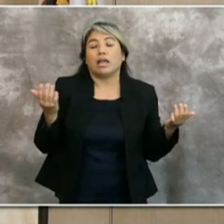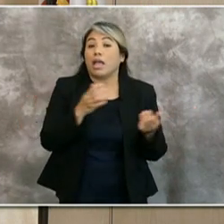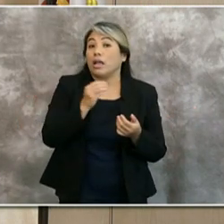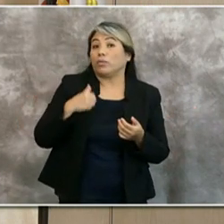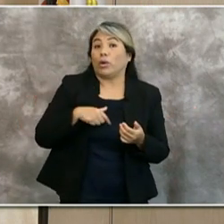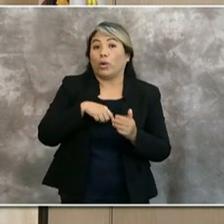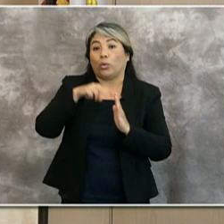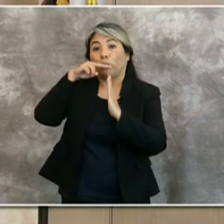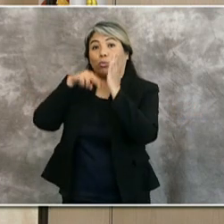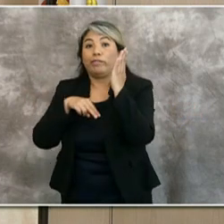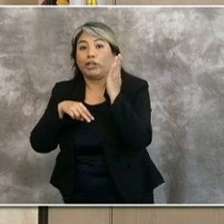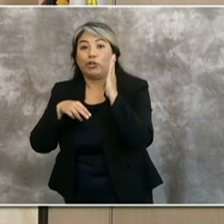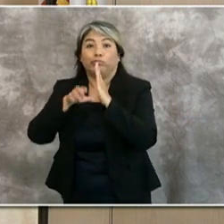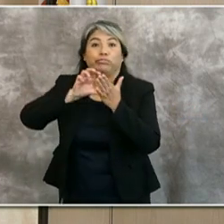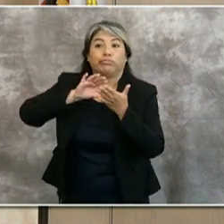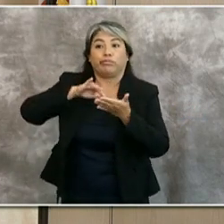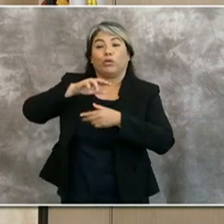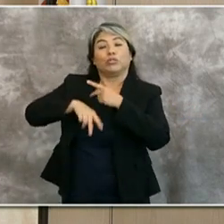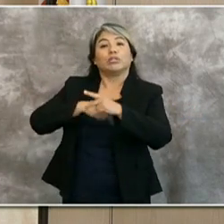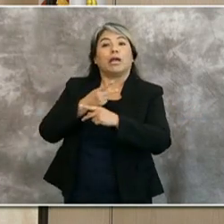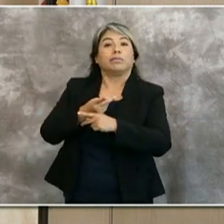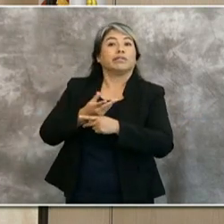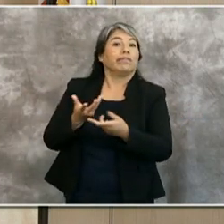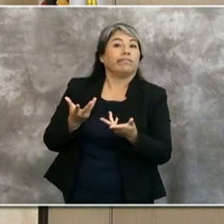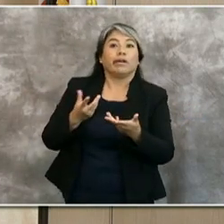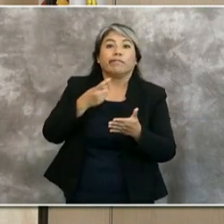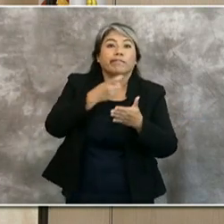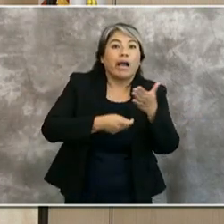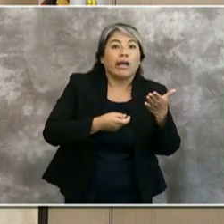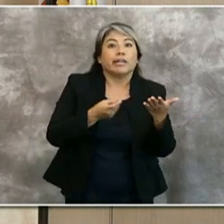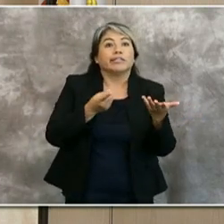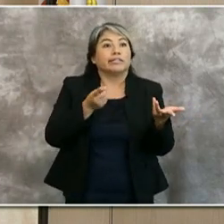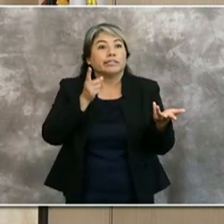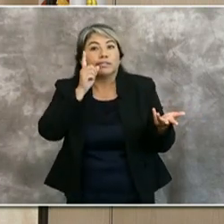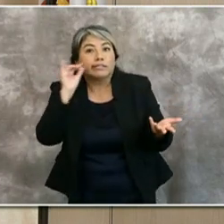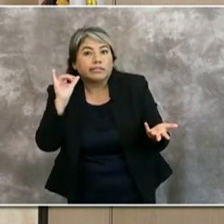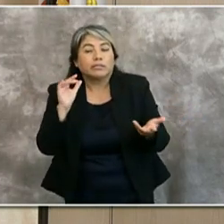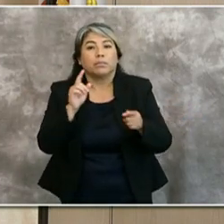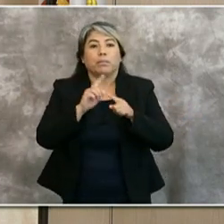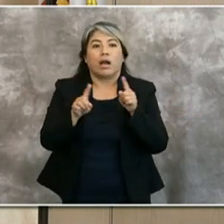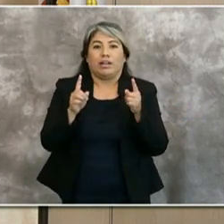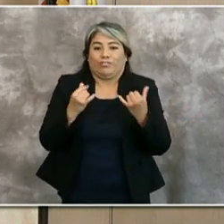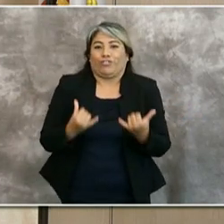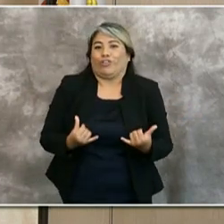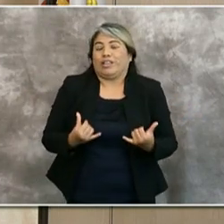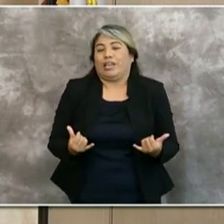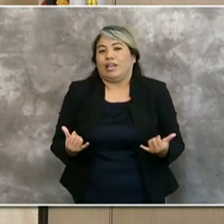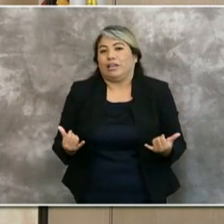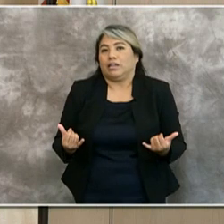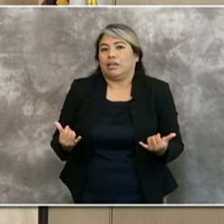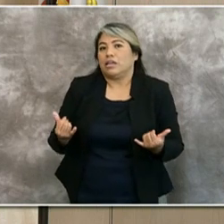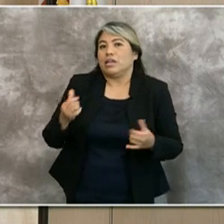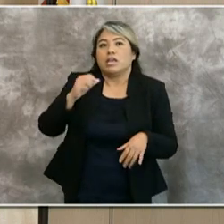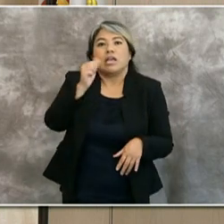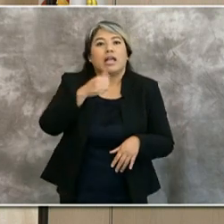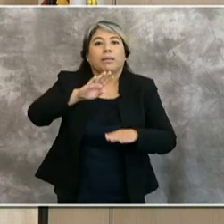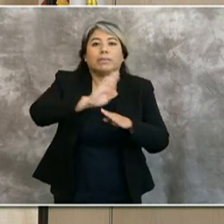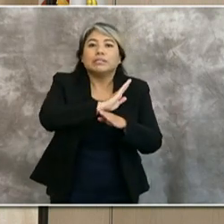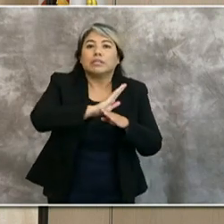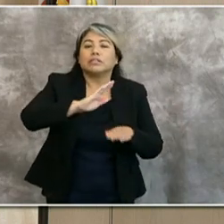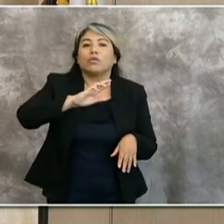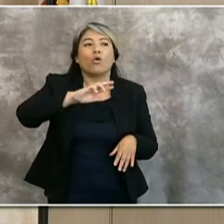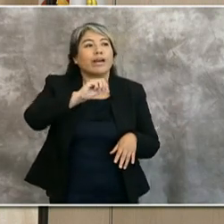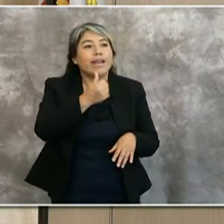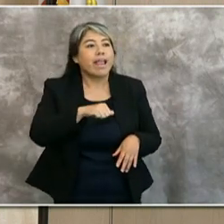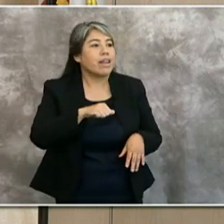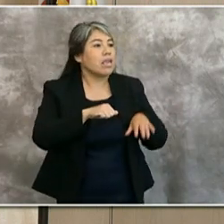will review what those type of fines are. But currently, any business or